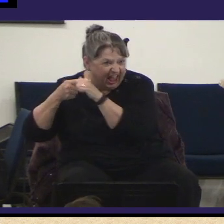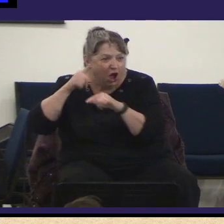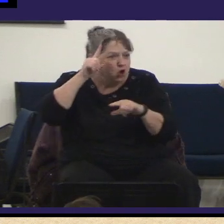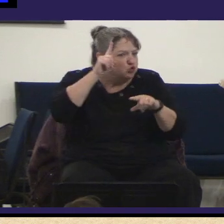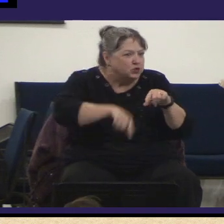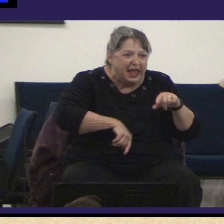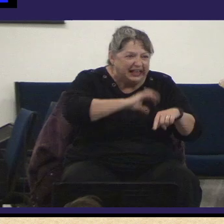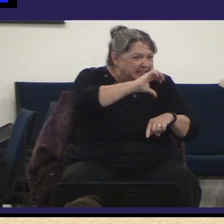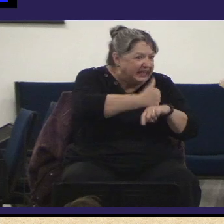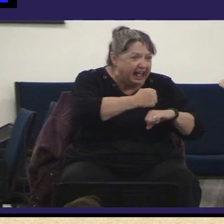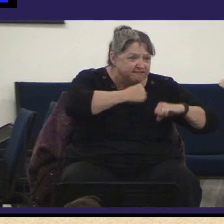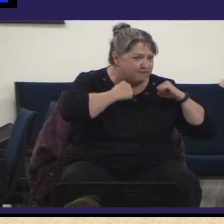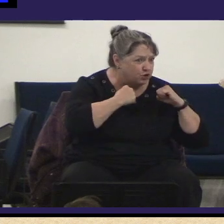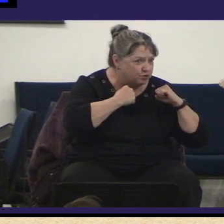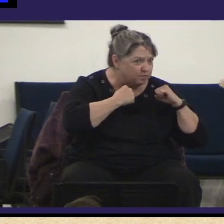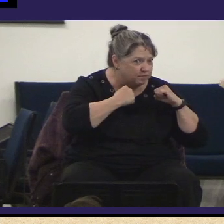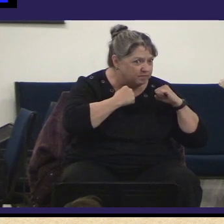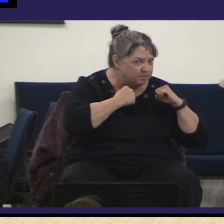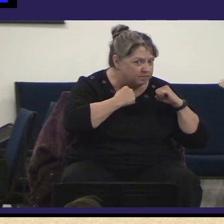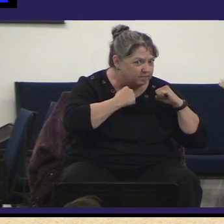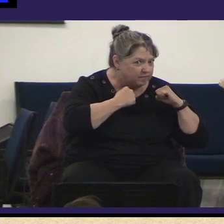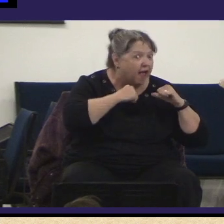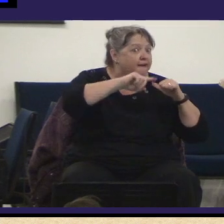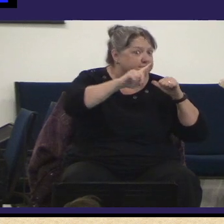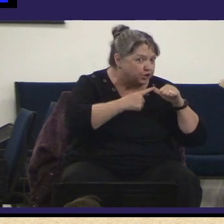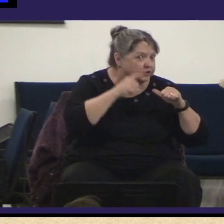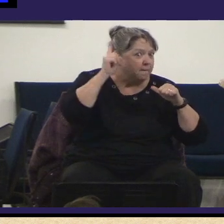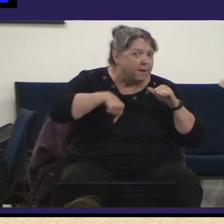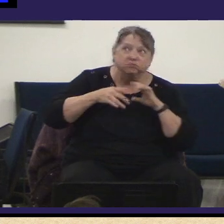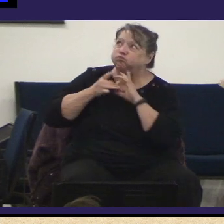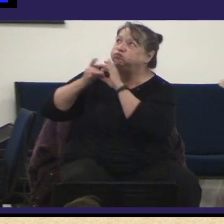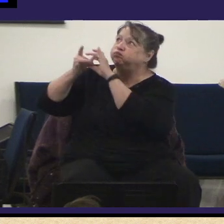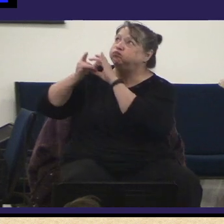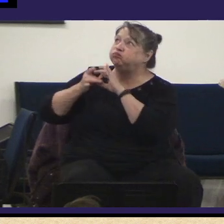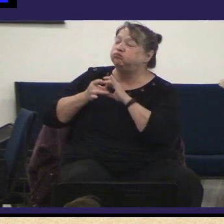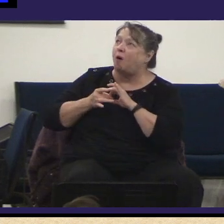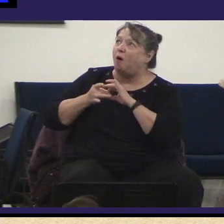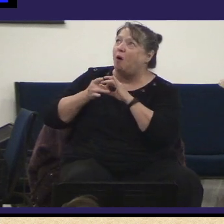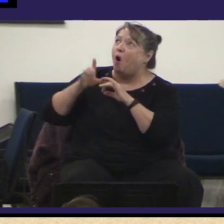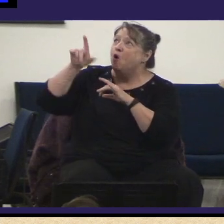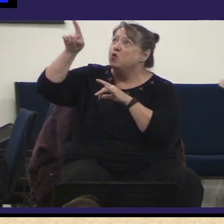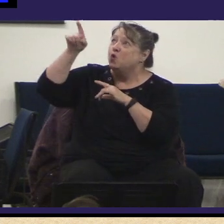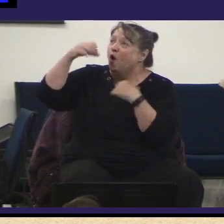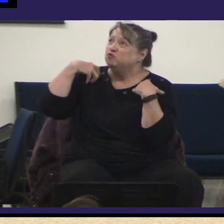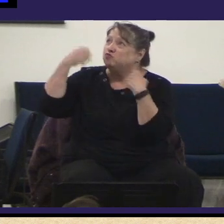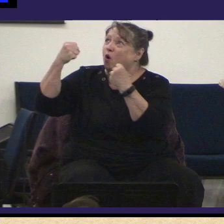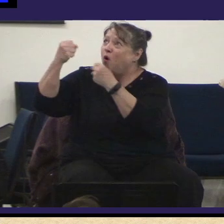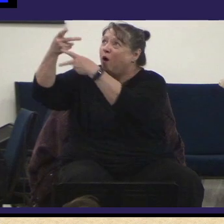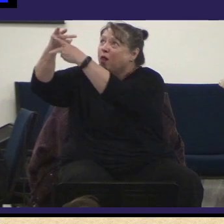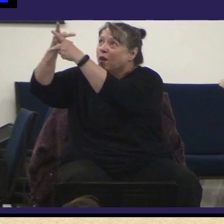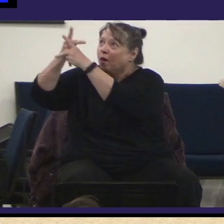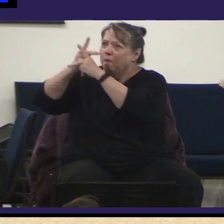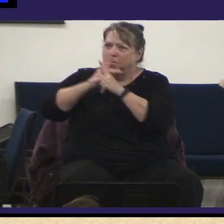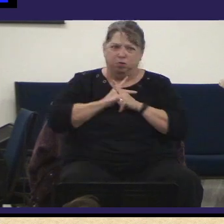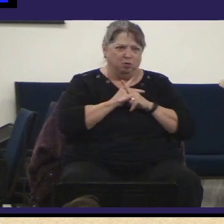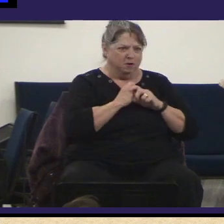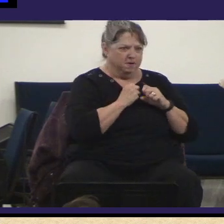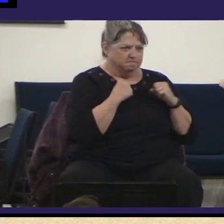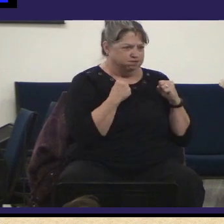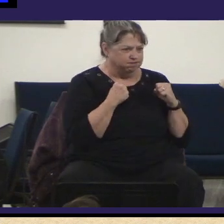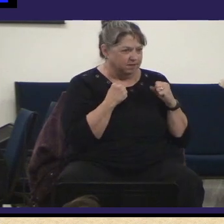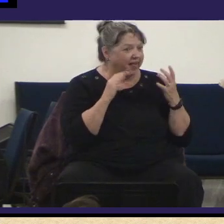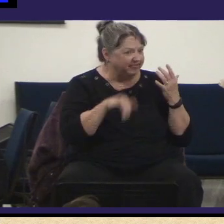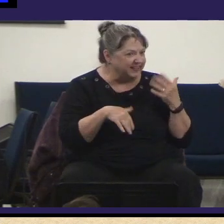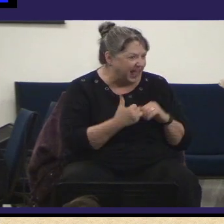We can't see them. You can't see the enemy. And so you can't defeat this